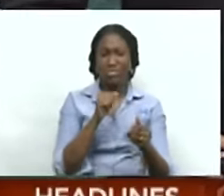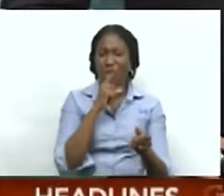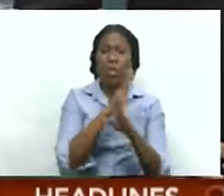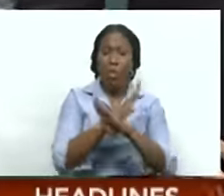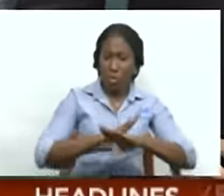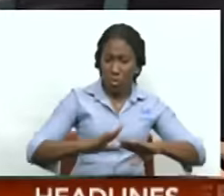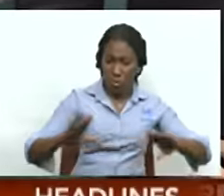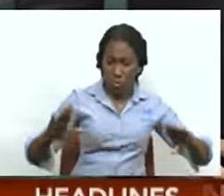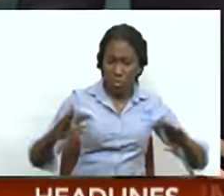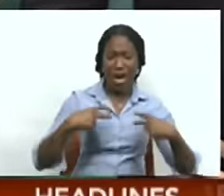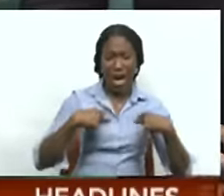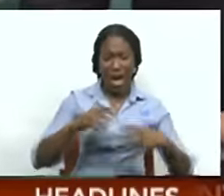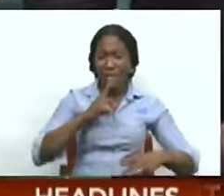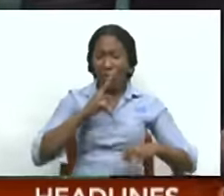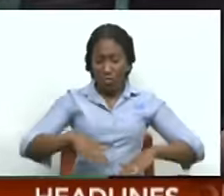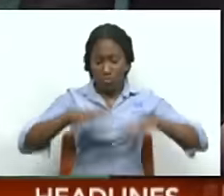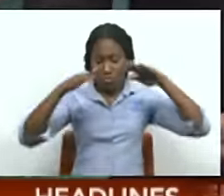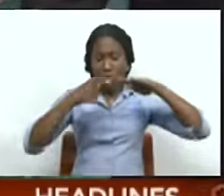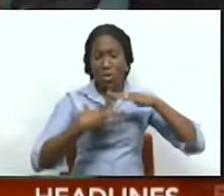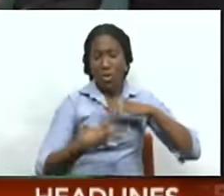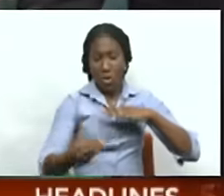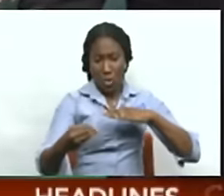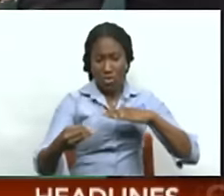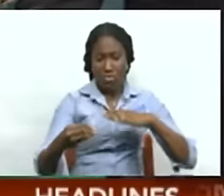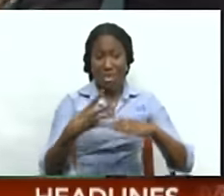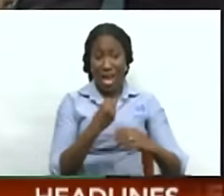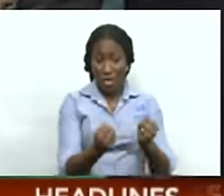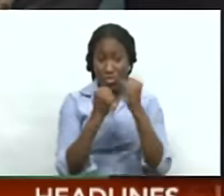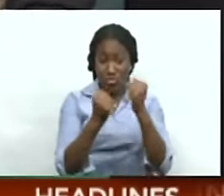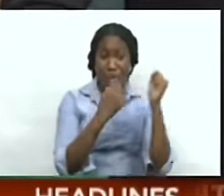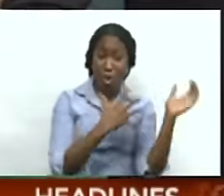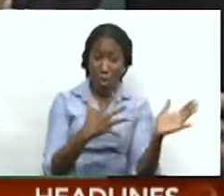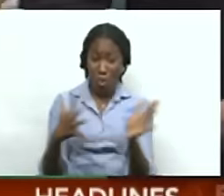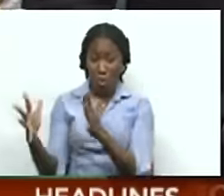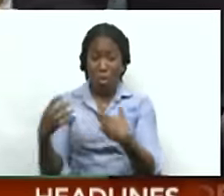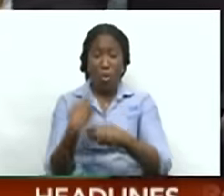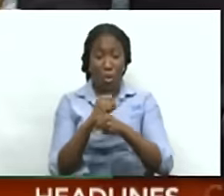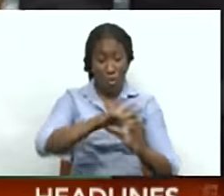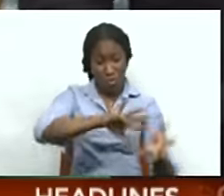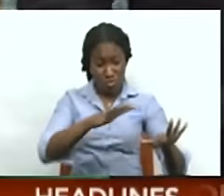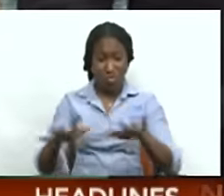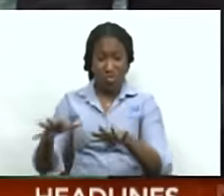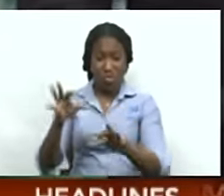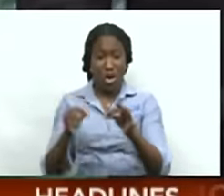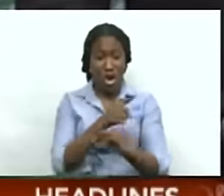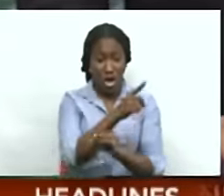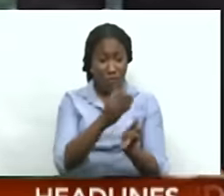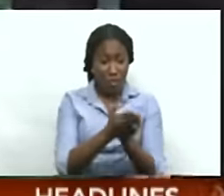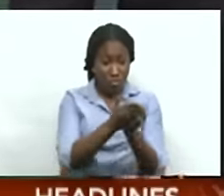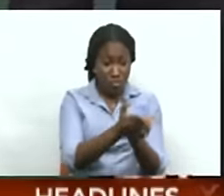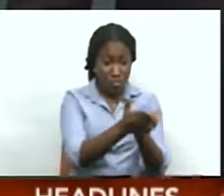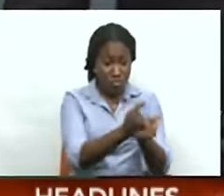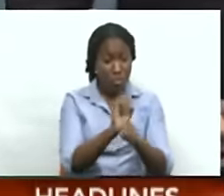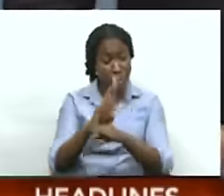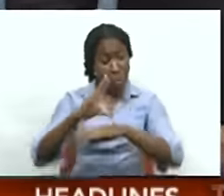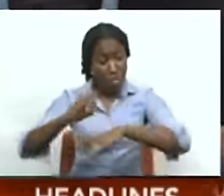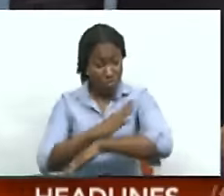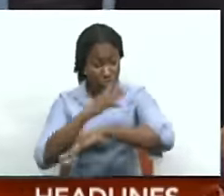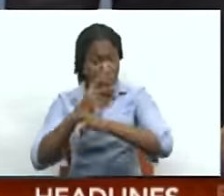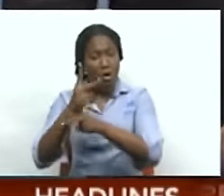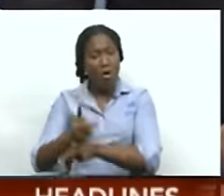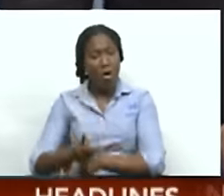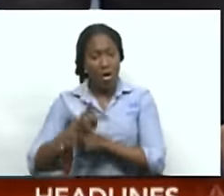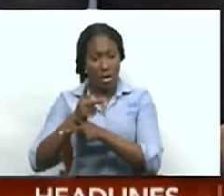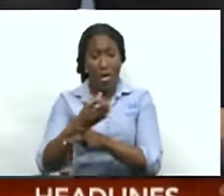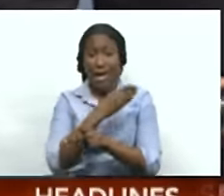and elevated winds affecting our marine areas. So all marine interests still advised to exercise caution. And taking a look at the extended weather forecast, while we